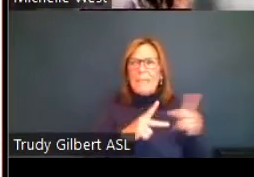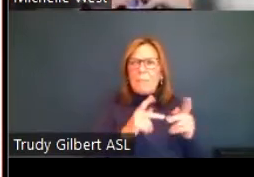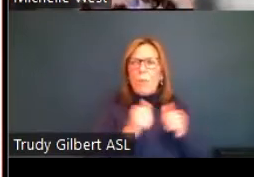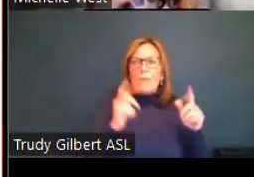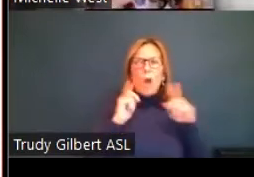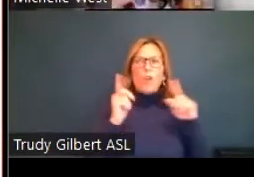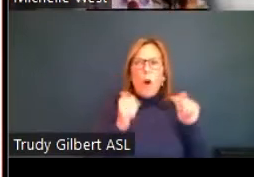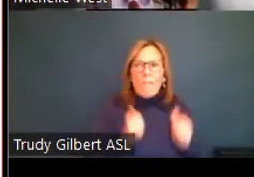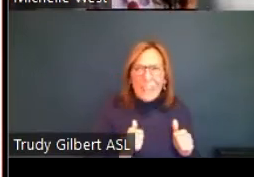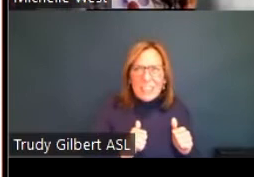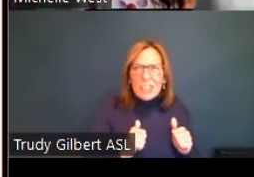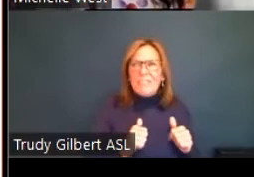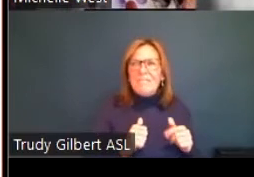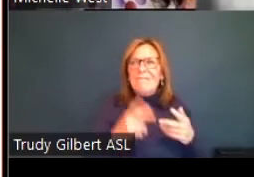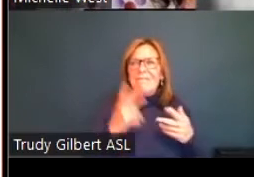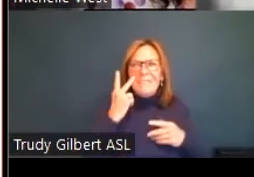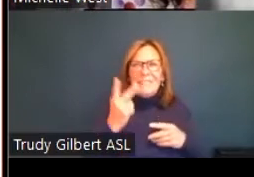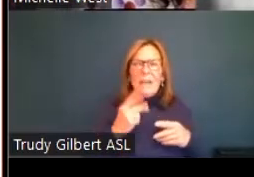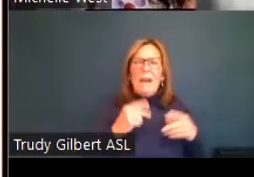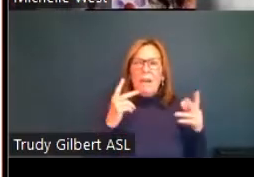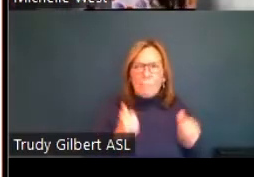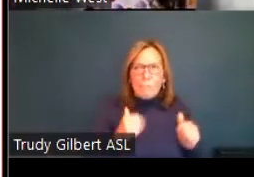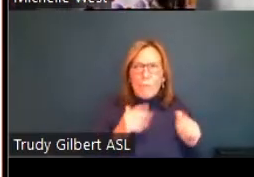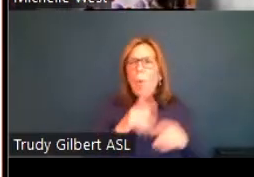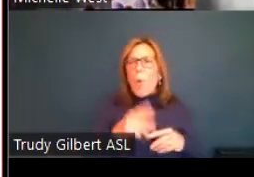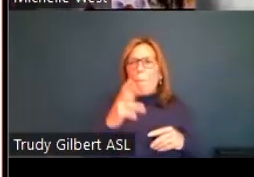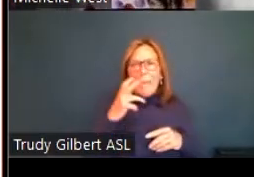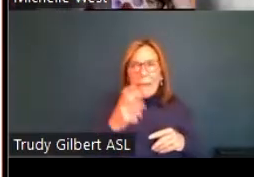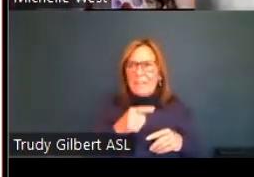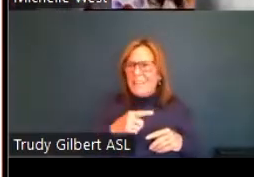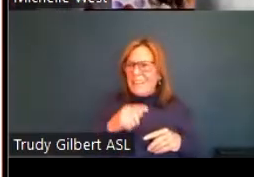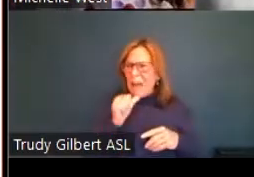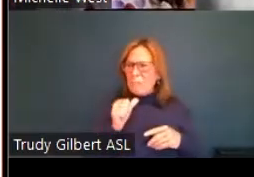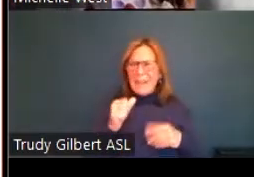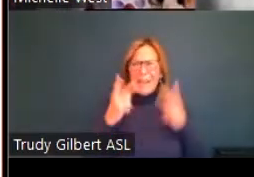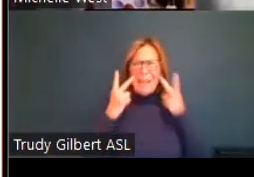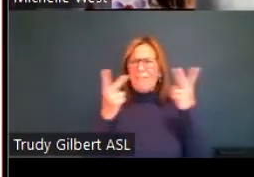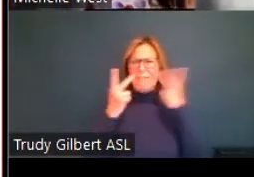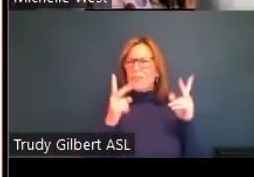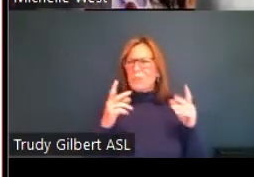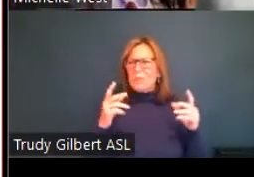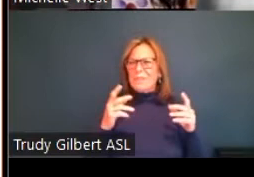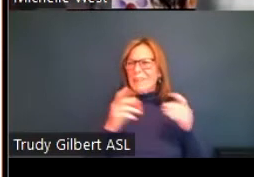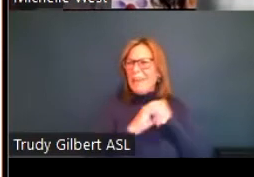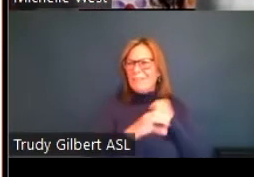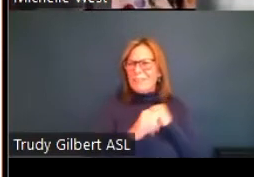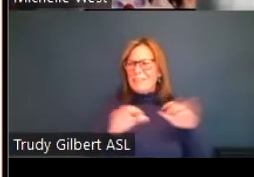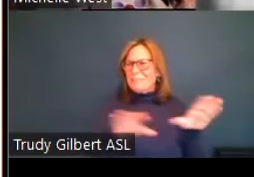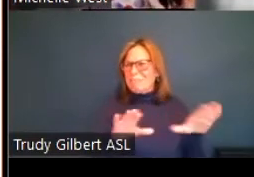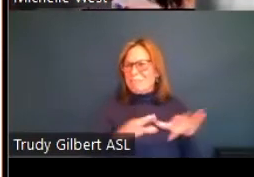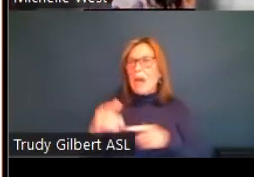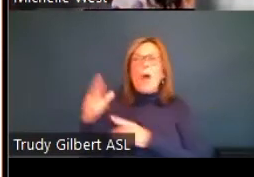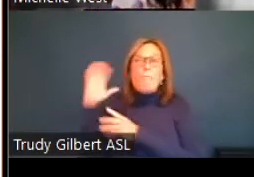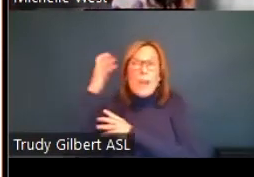experiencing blindness. And so I'm not gonna do a visual ad, radio maybe, or I might go and do an